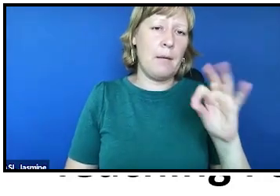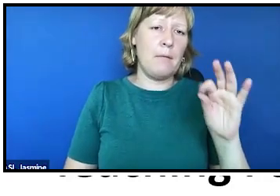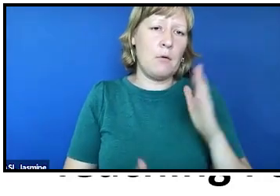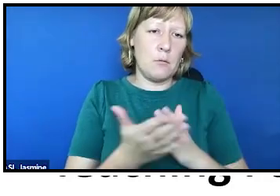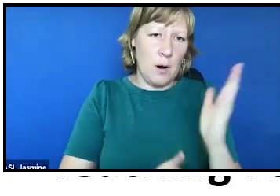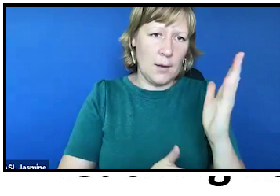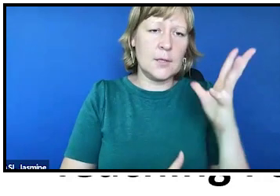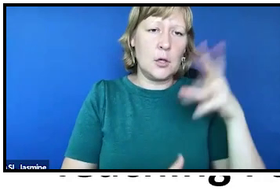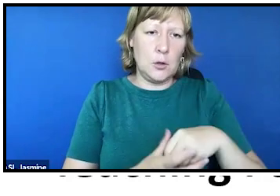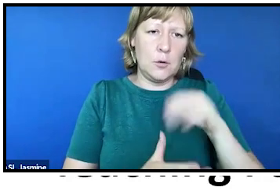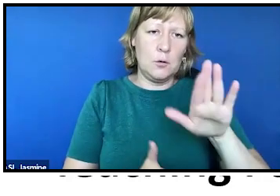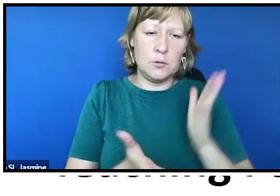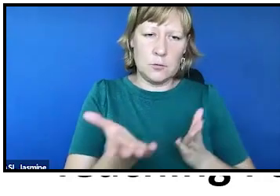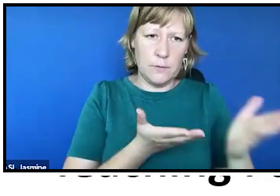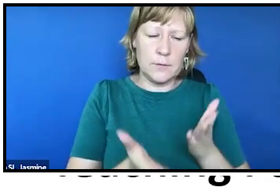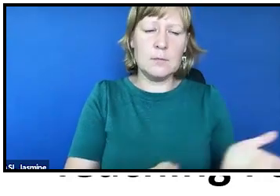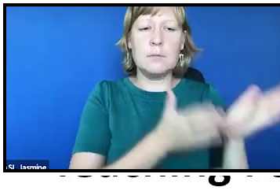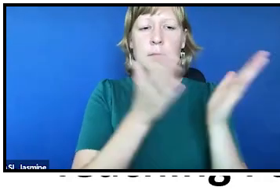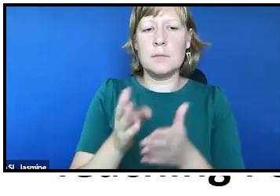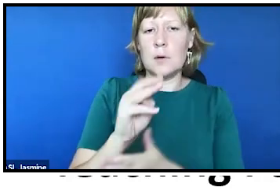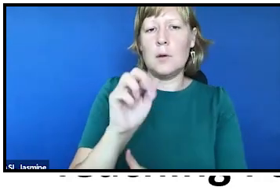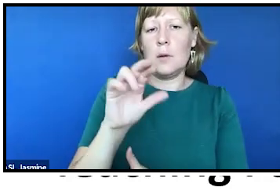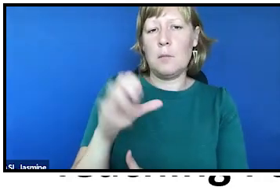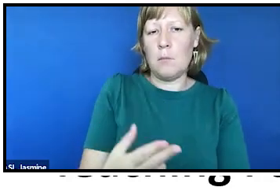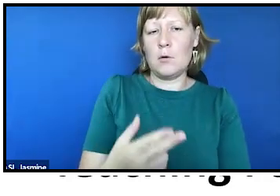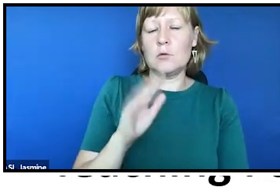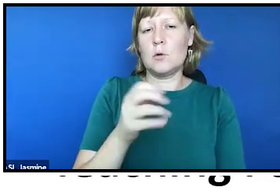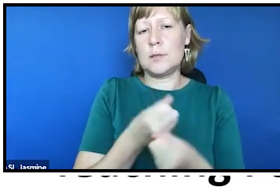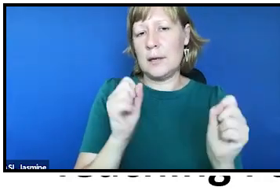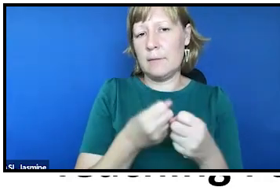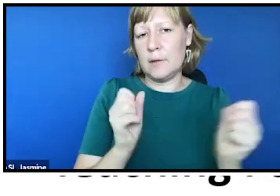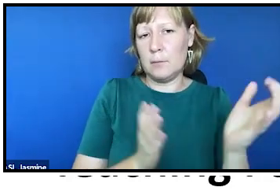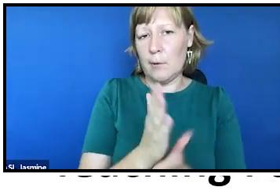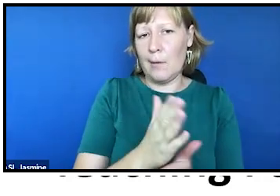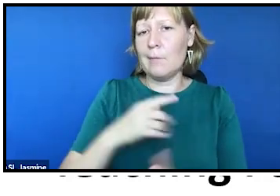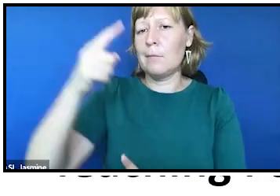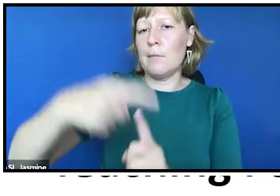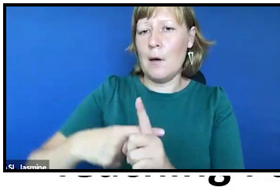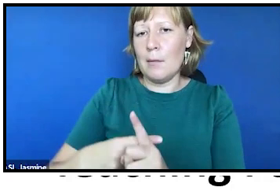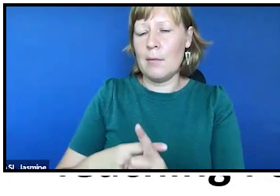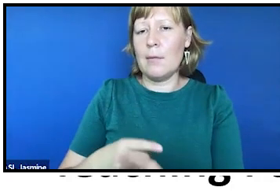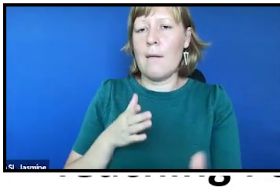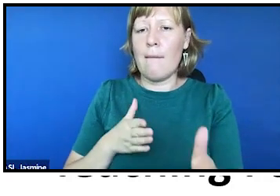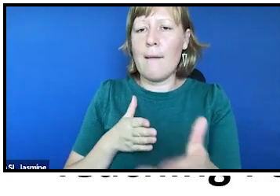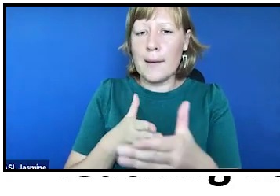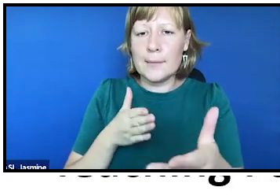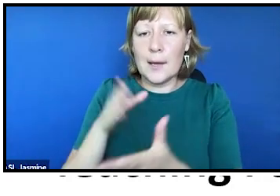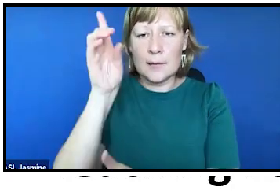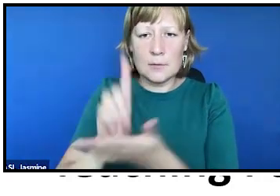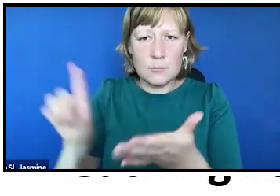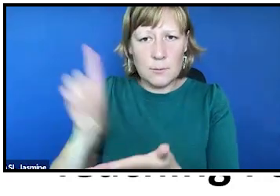services. In March, we shared information about your safety rights. April, it'll be anti-discrimination.